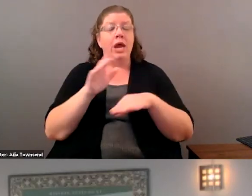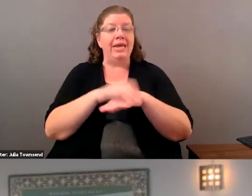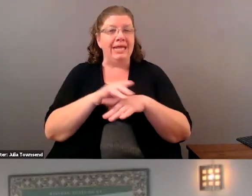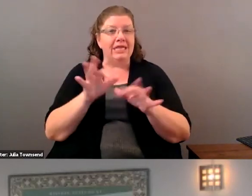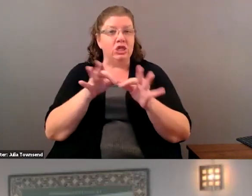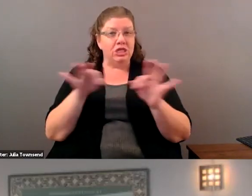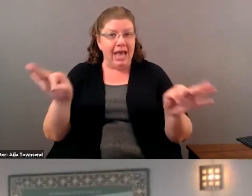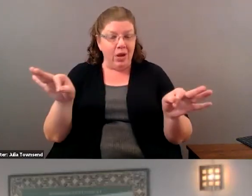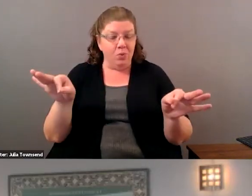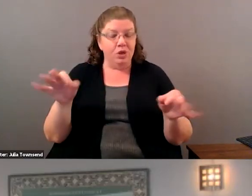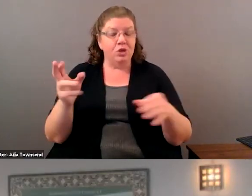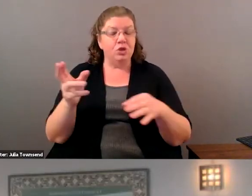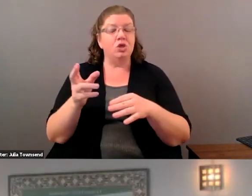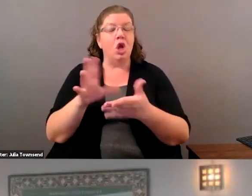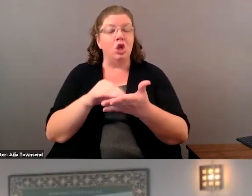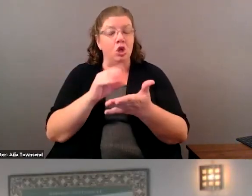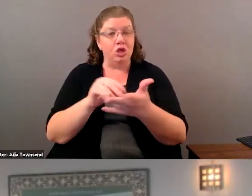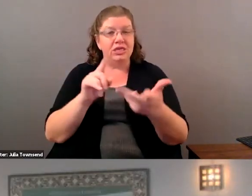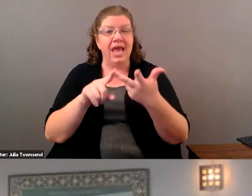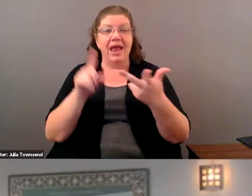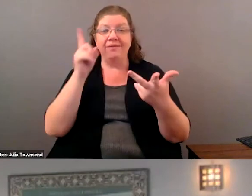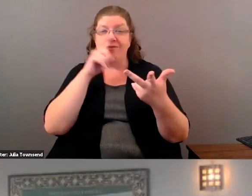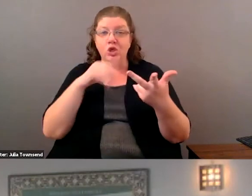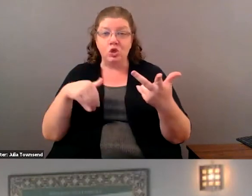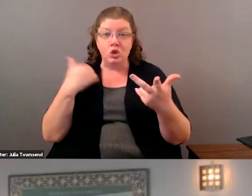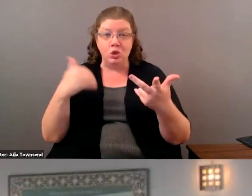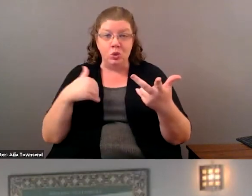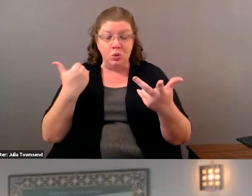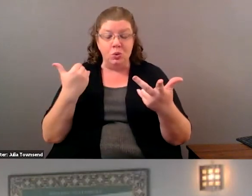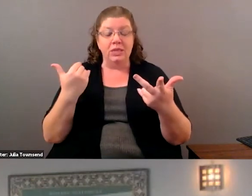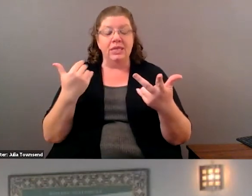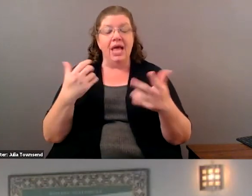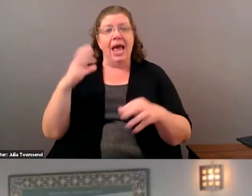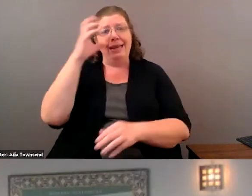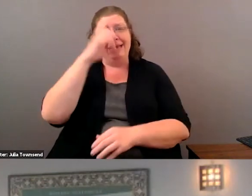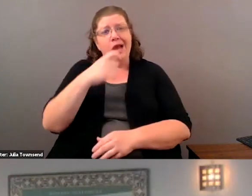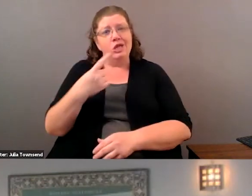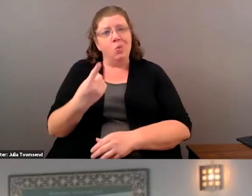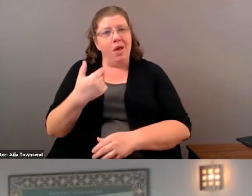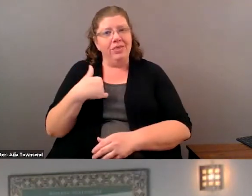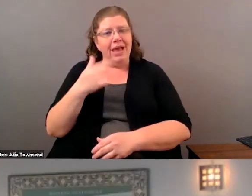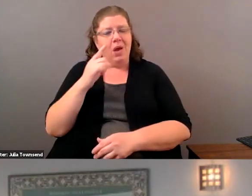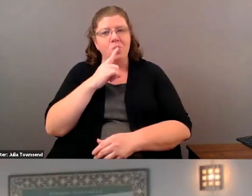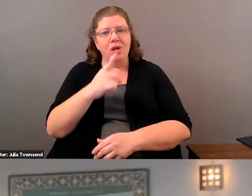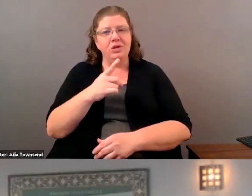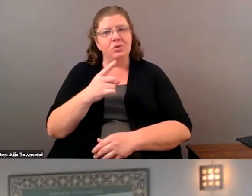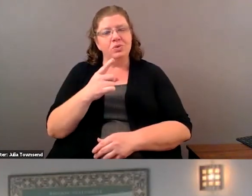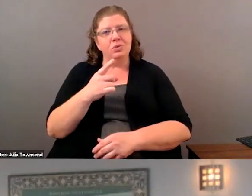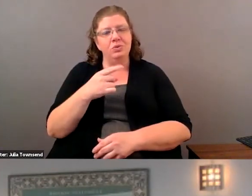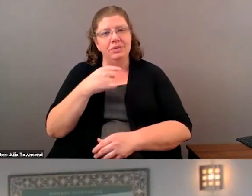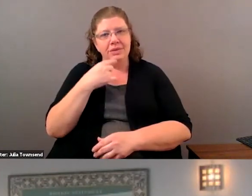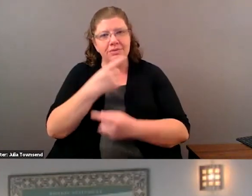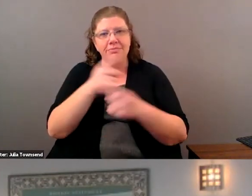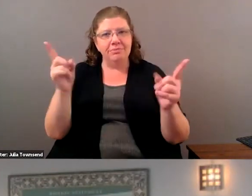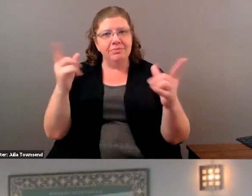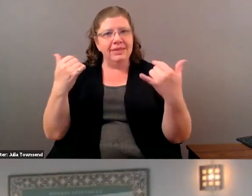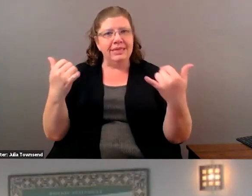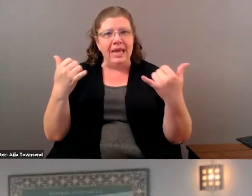foster youth. And I guess one thing I just want to shout out at this time is